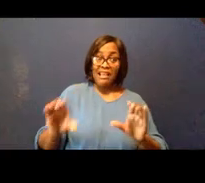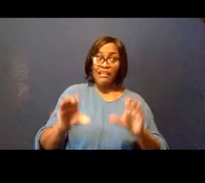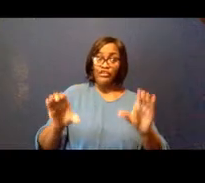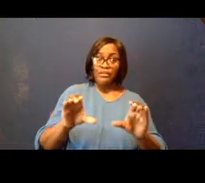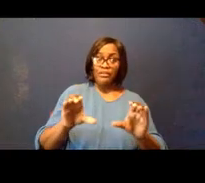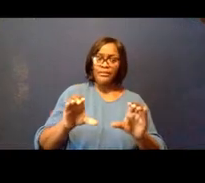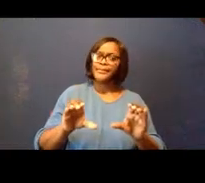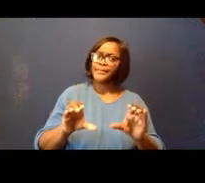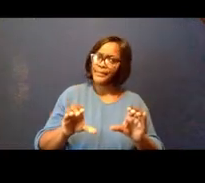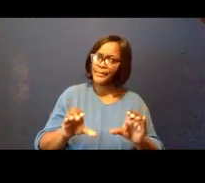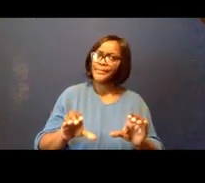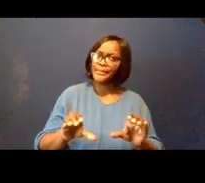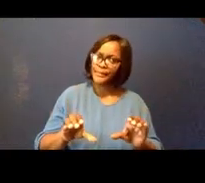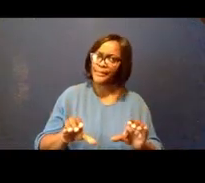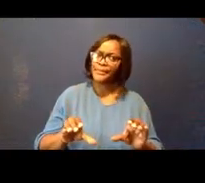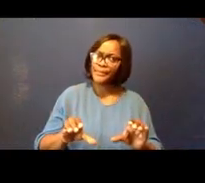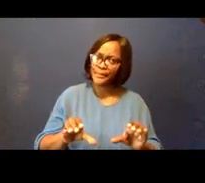www.disabledinactionatlanta.org.